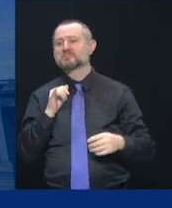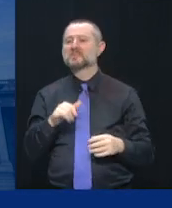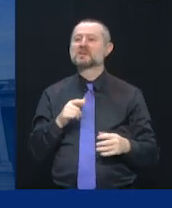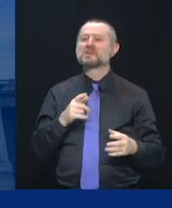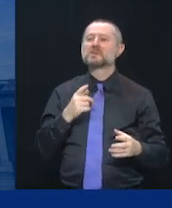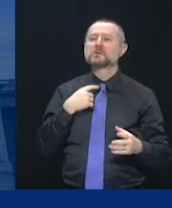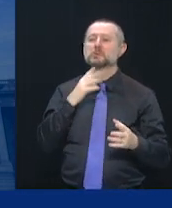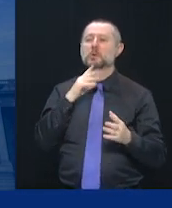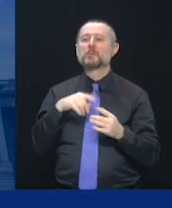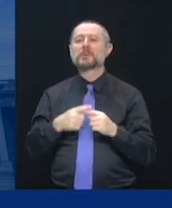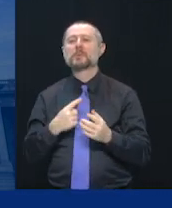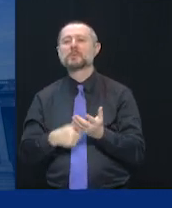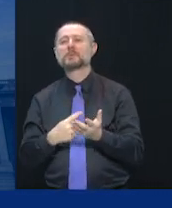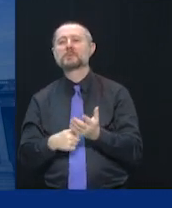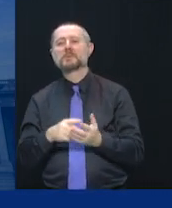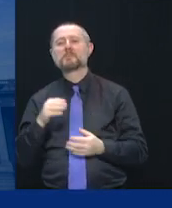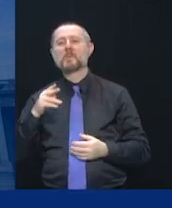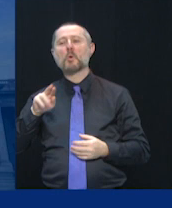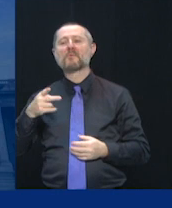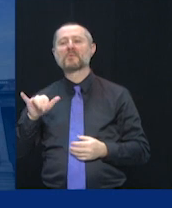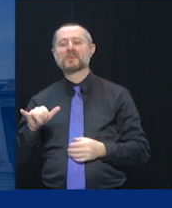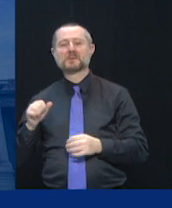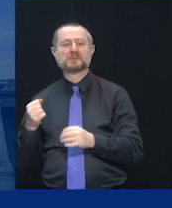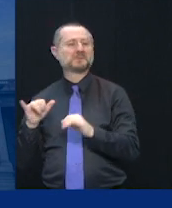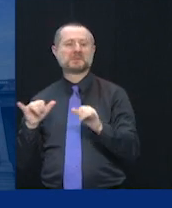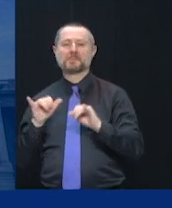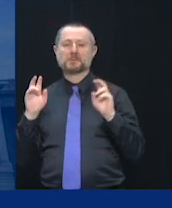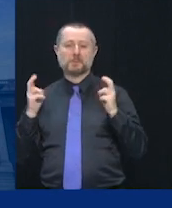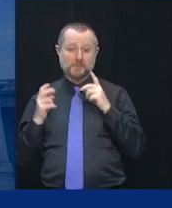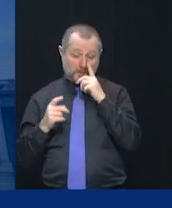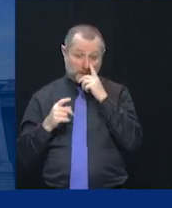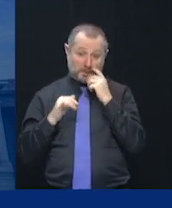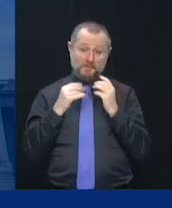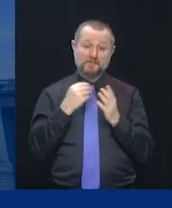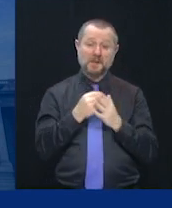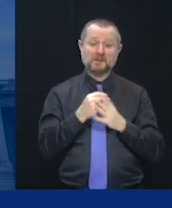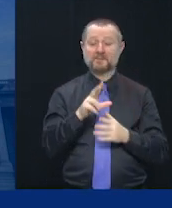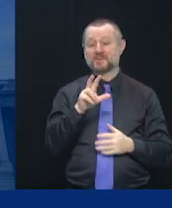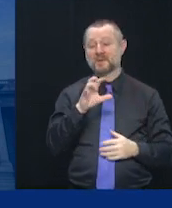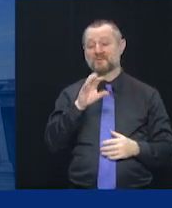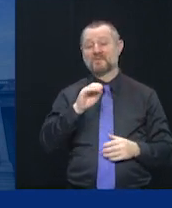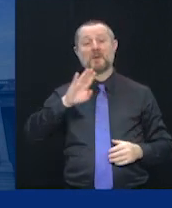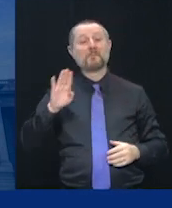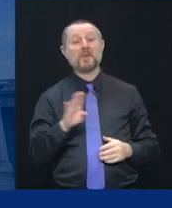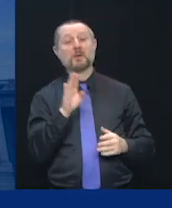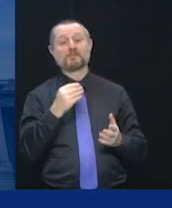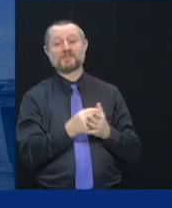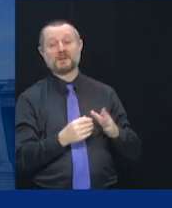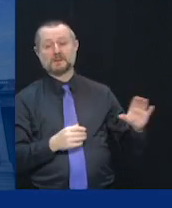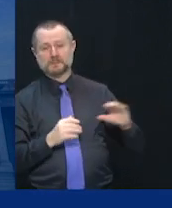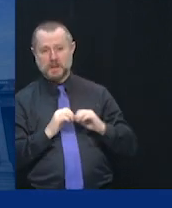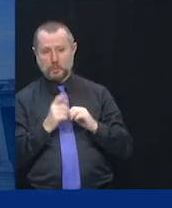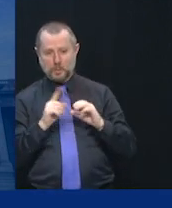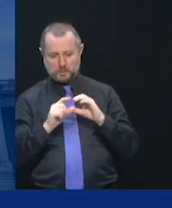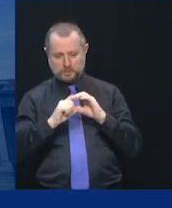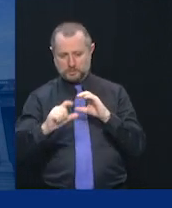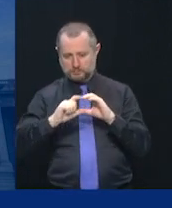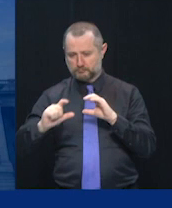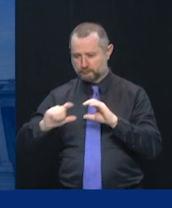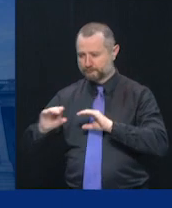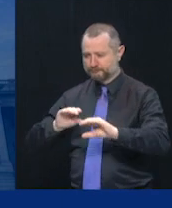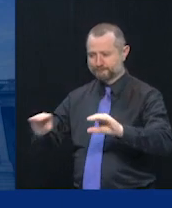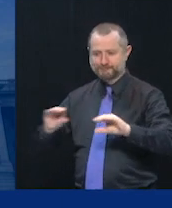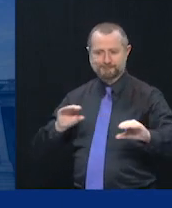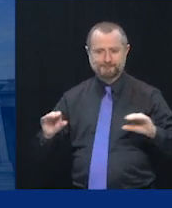about earlier. The allocation of the $350 billion is everything. And I understand the